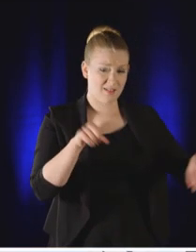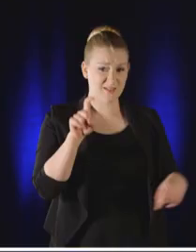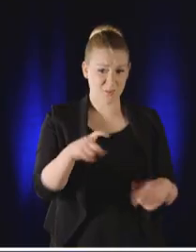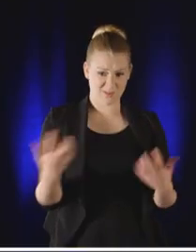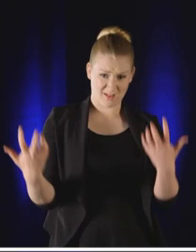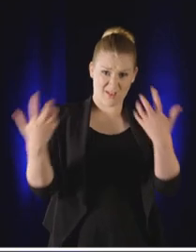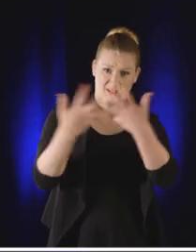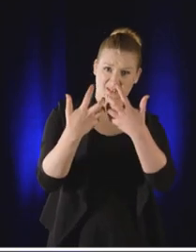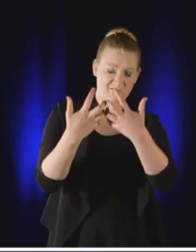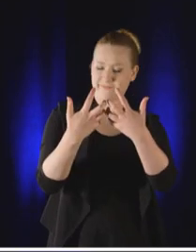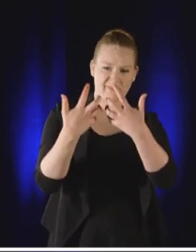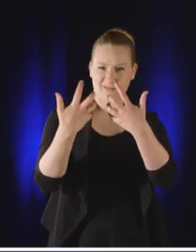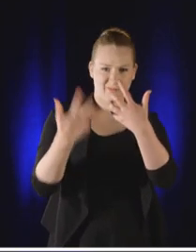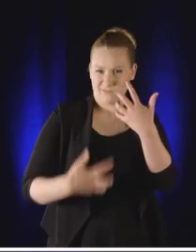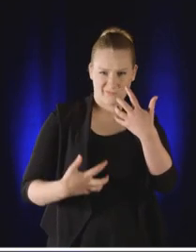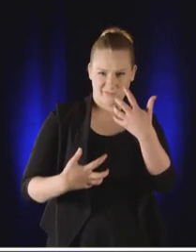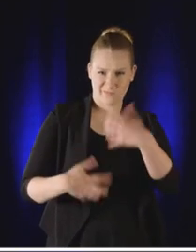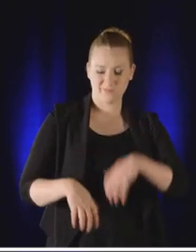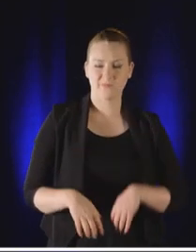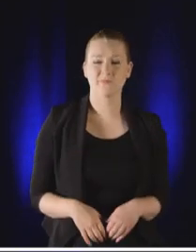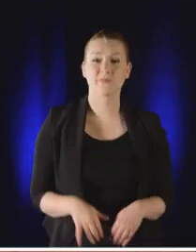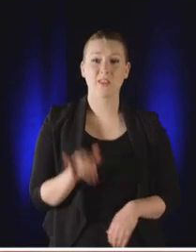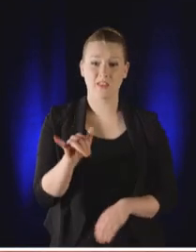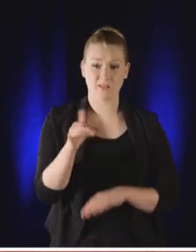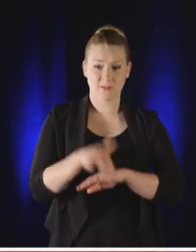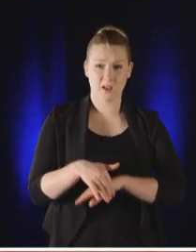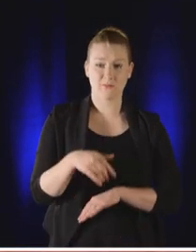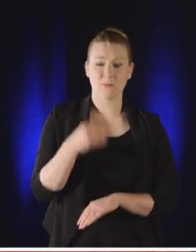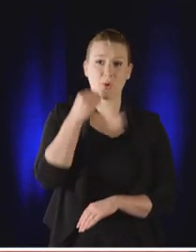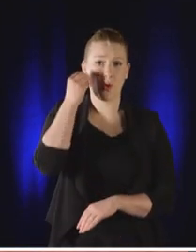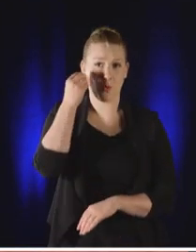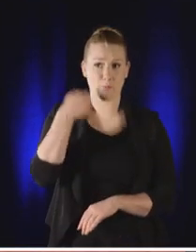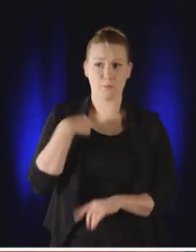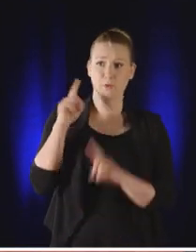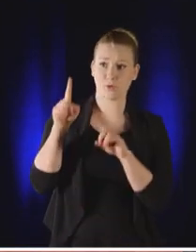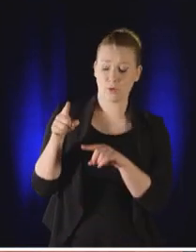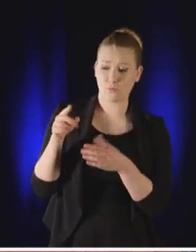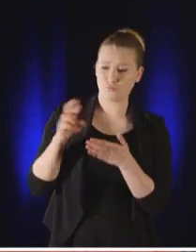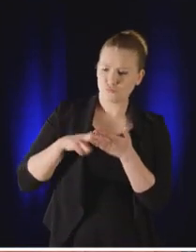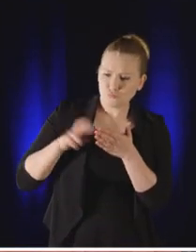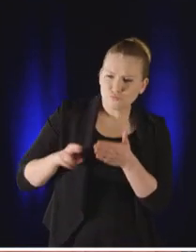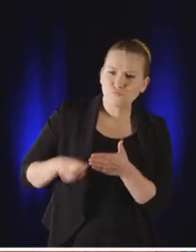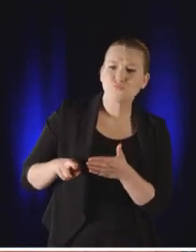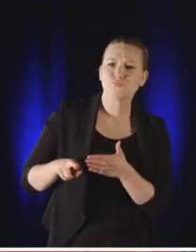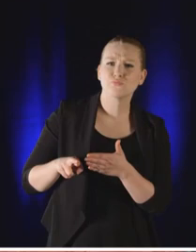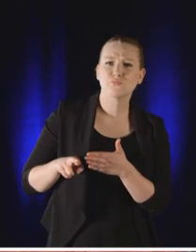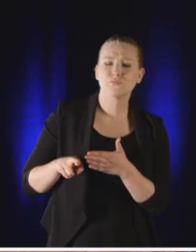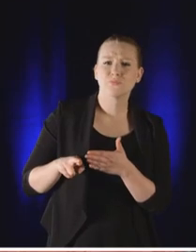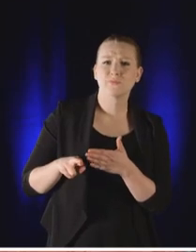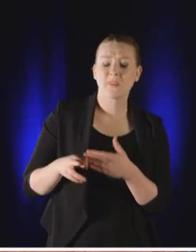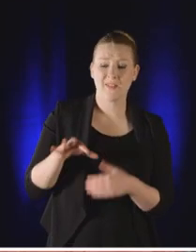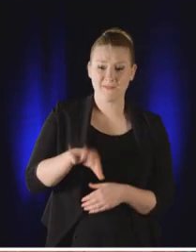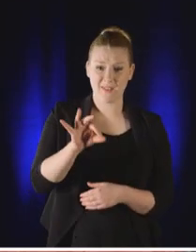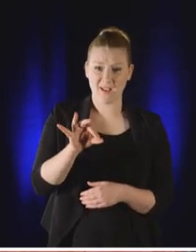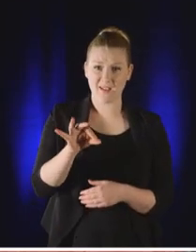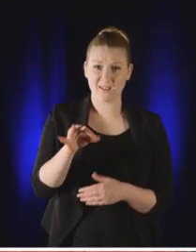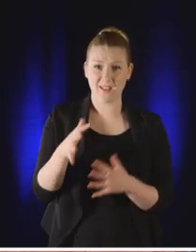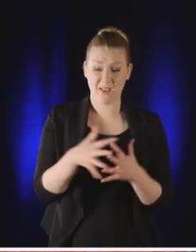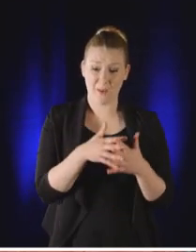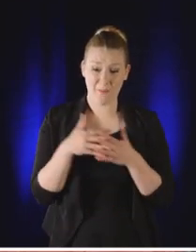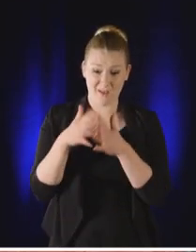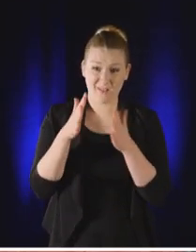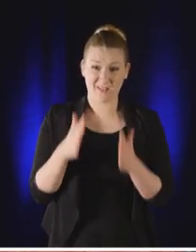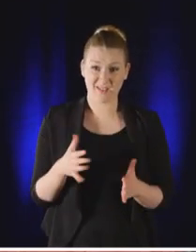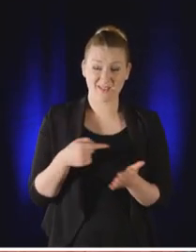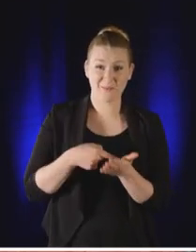heights. It didn't make any sense. So that night, I went home, and I did a little research. It turns out